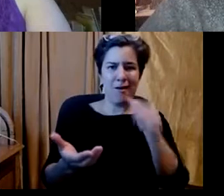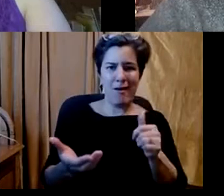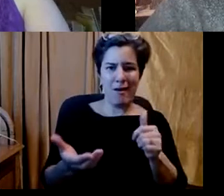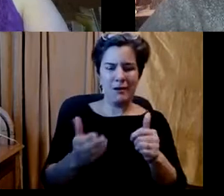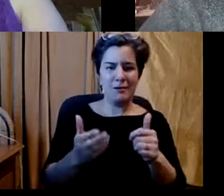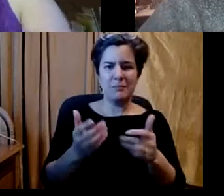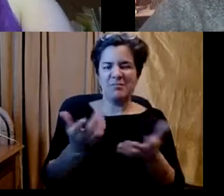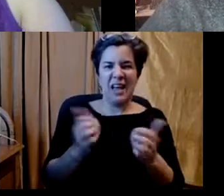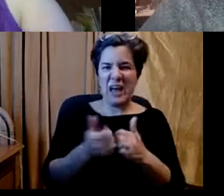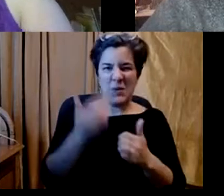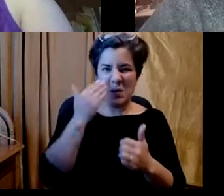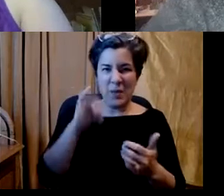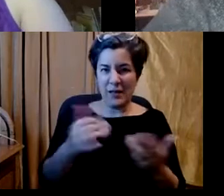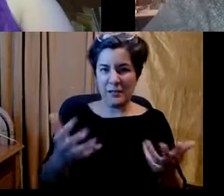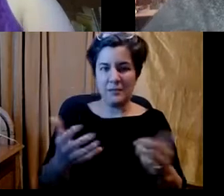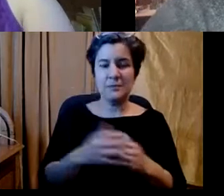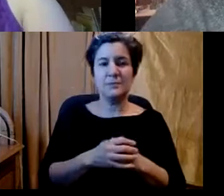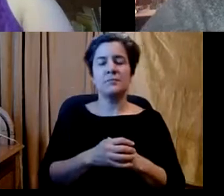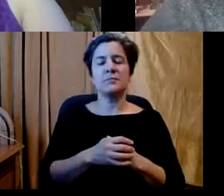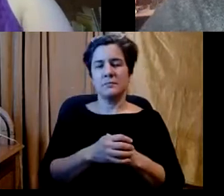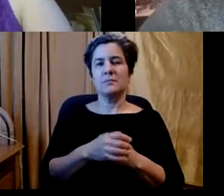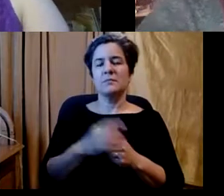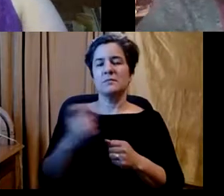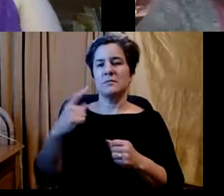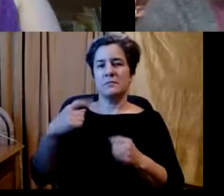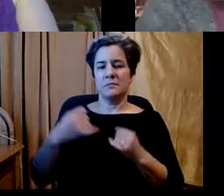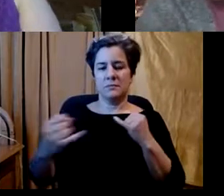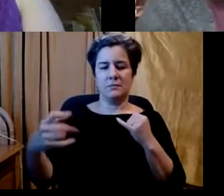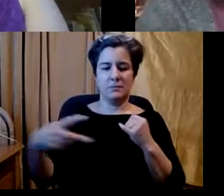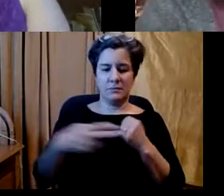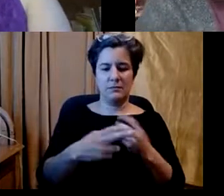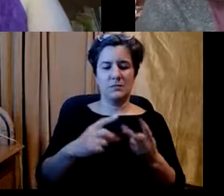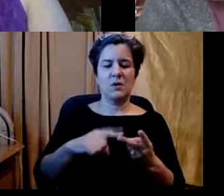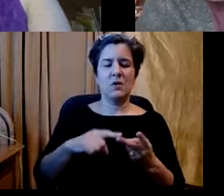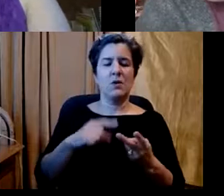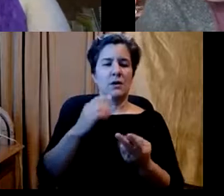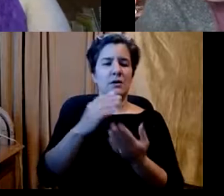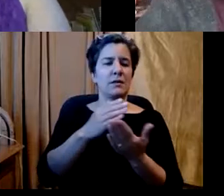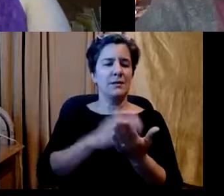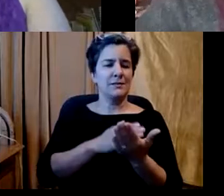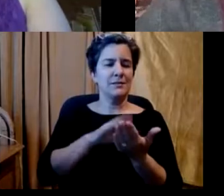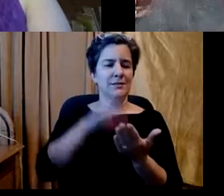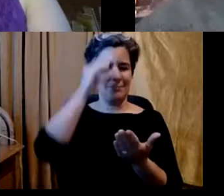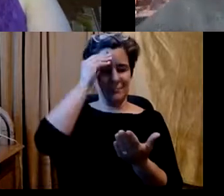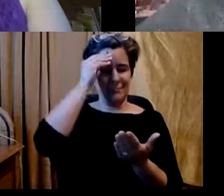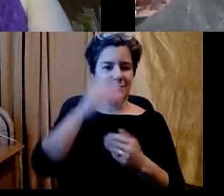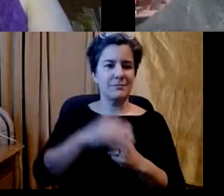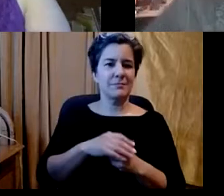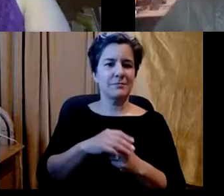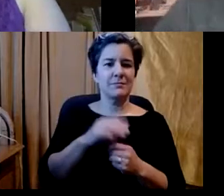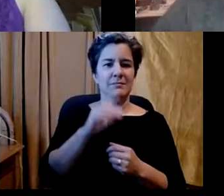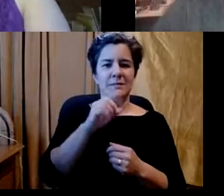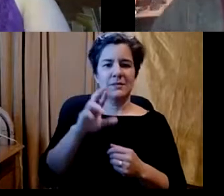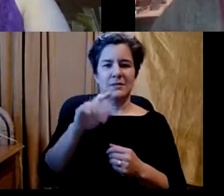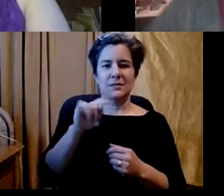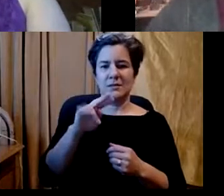All right, great. Yeah, so someone asked about cord cutting, and then yeah, lessons learned. I think that's great. I'm Dr. Tina, or let's see, and Shift